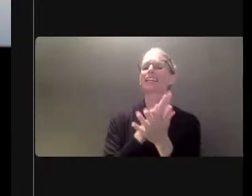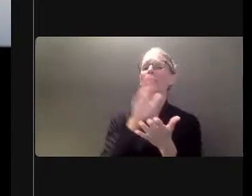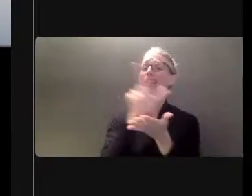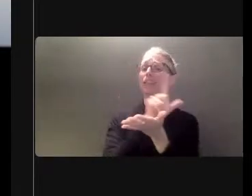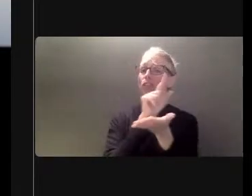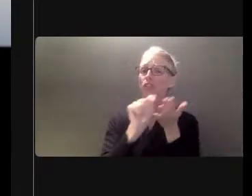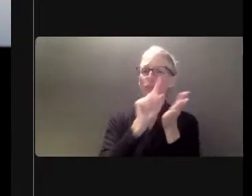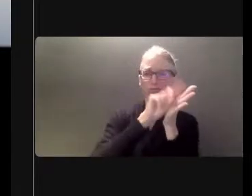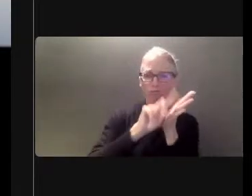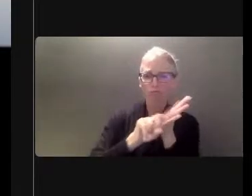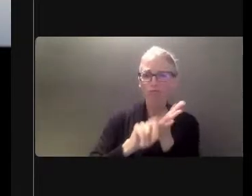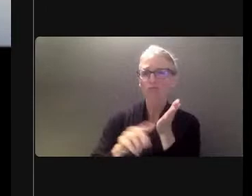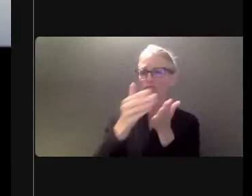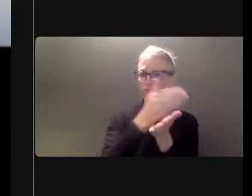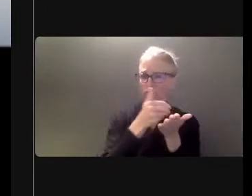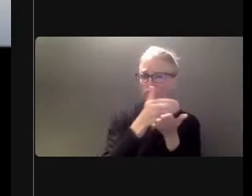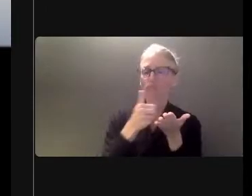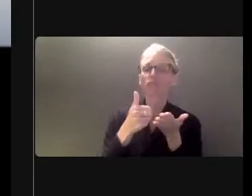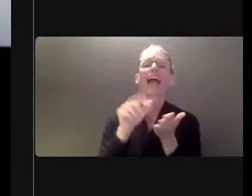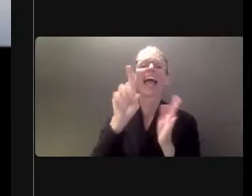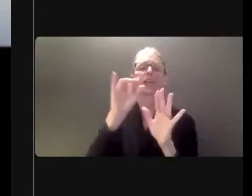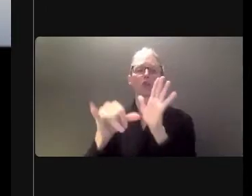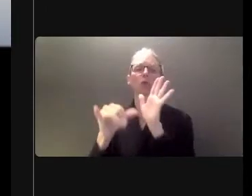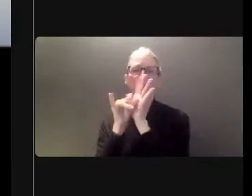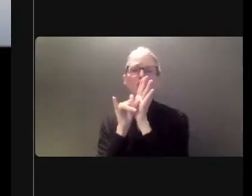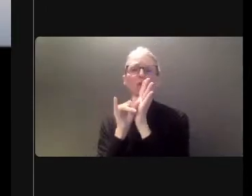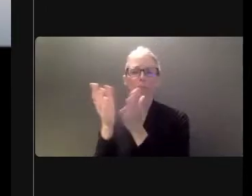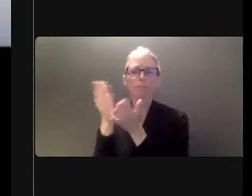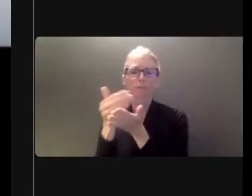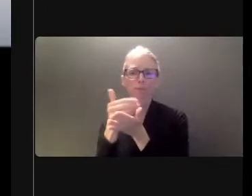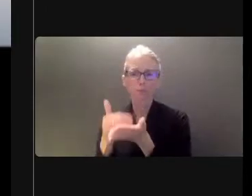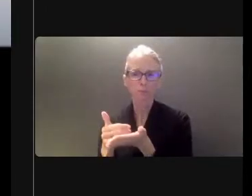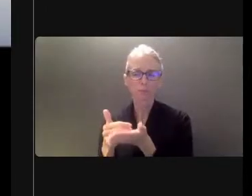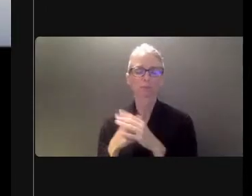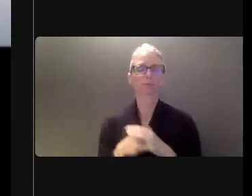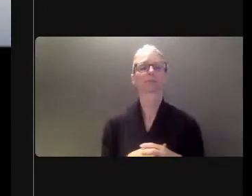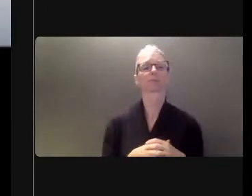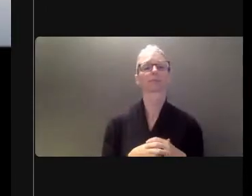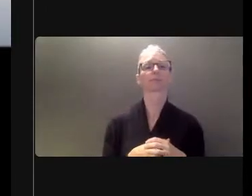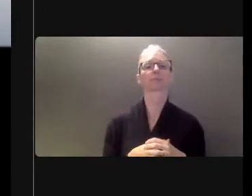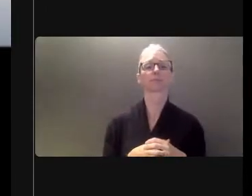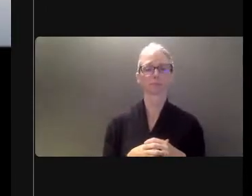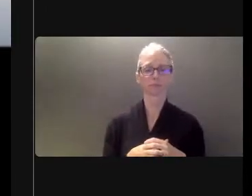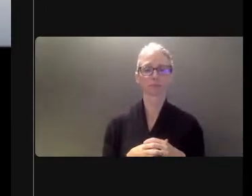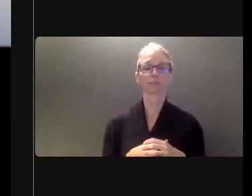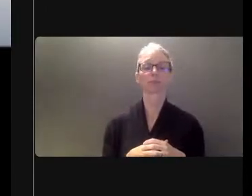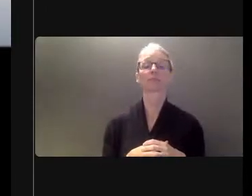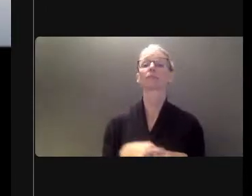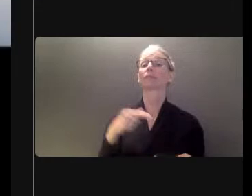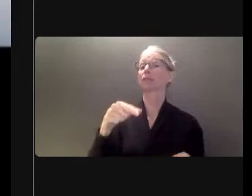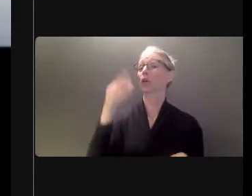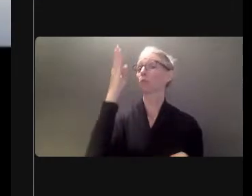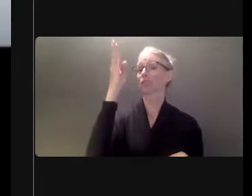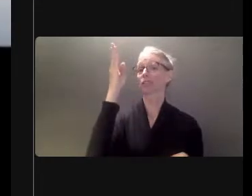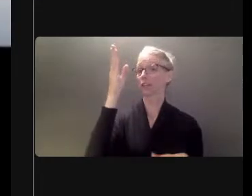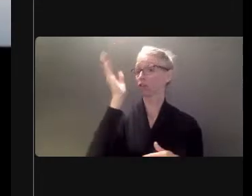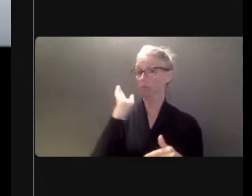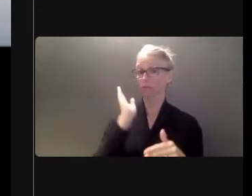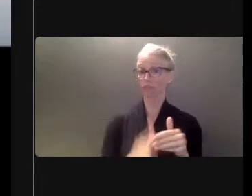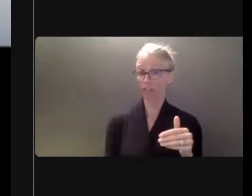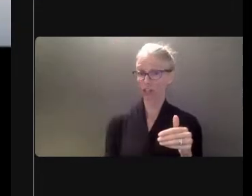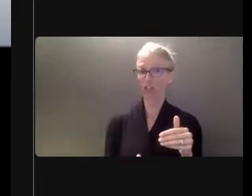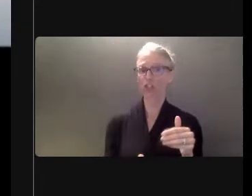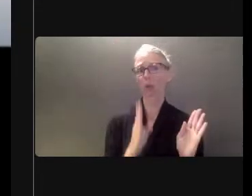These boxes are highlighted in orange on the screen. At the end of our presentation, we are also going to touch on the